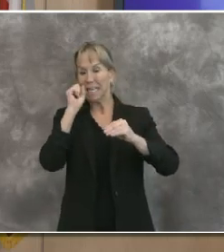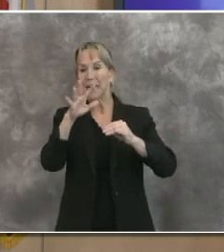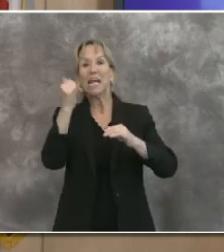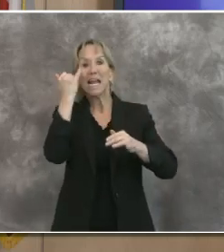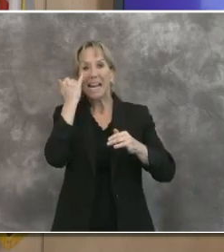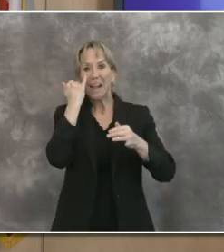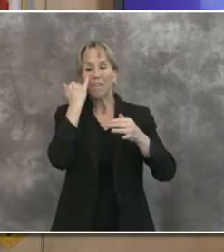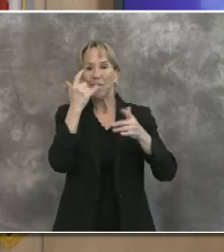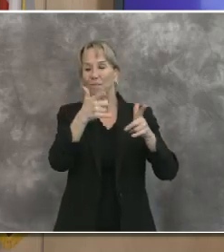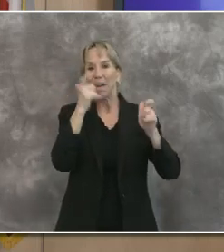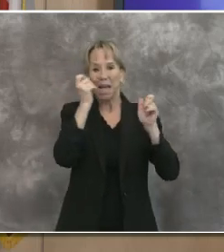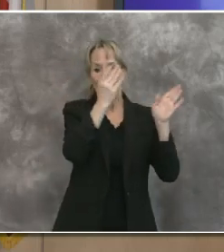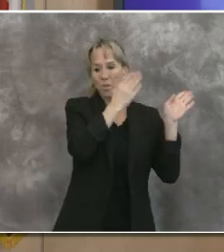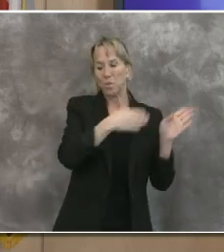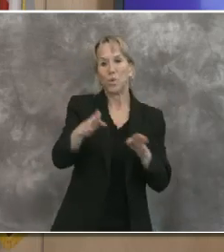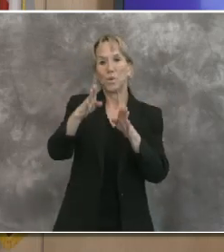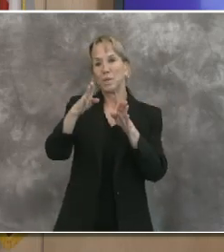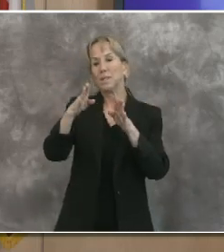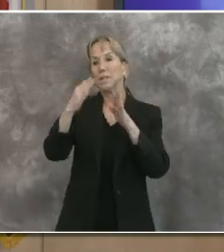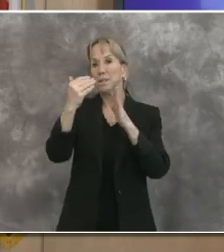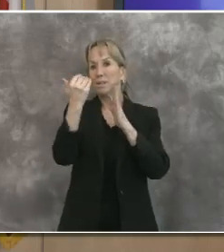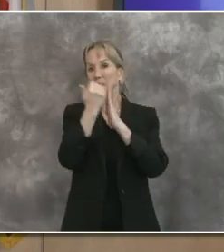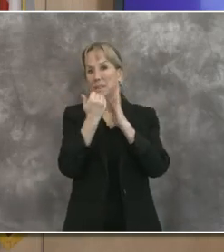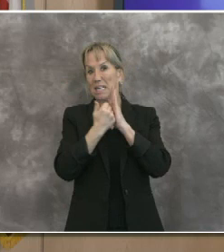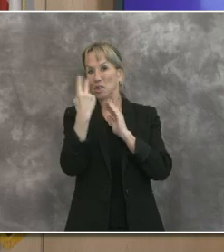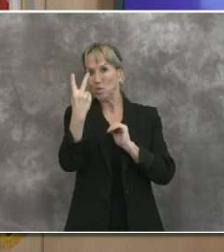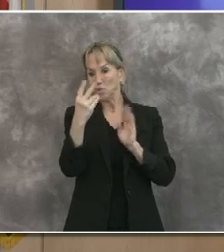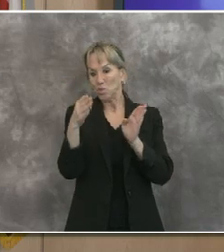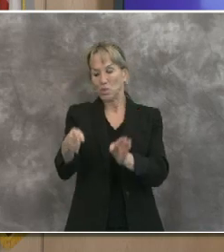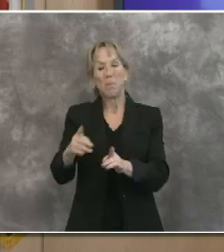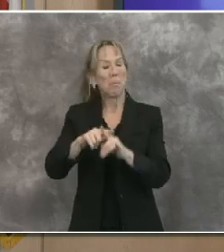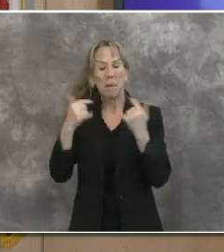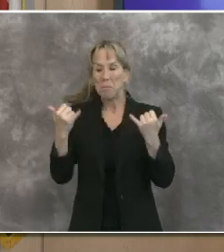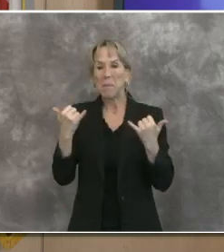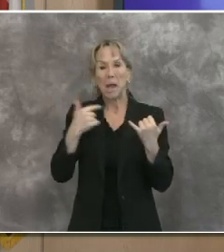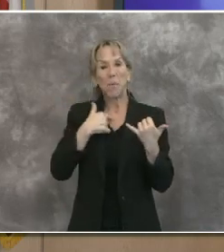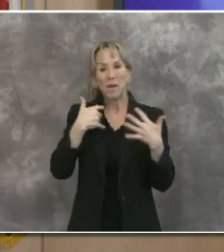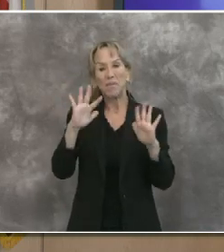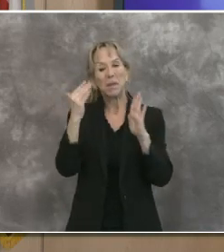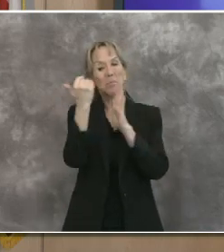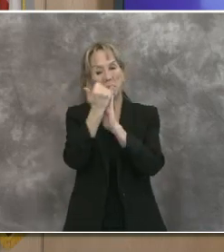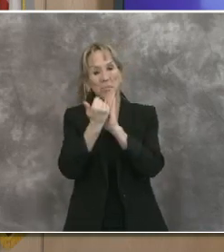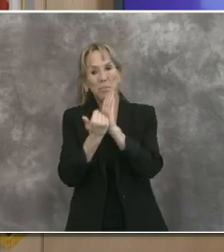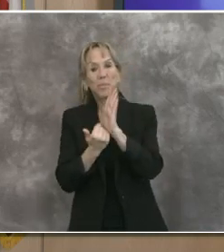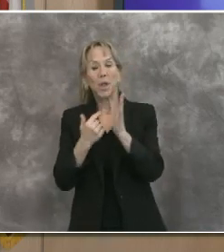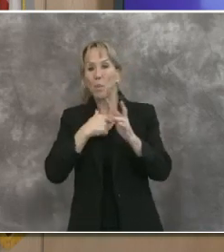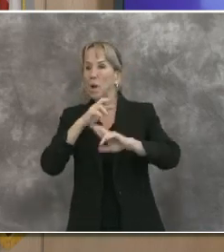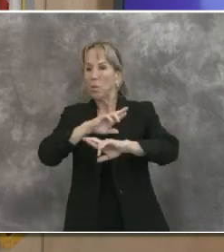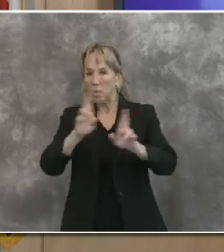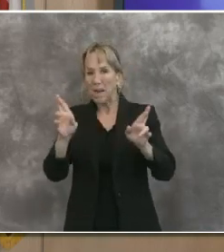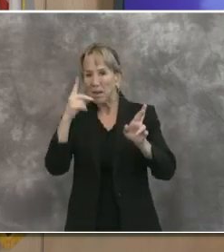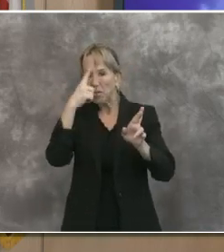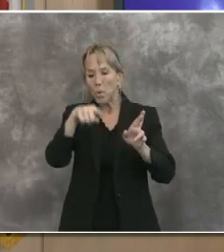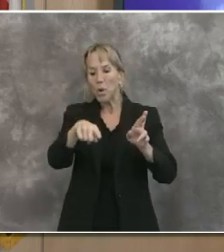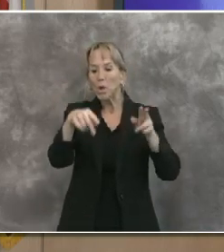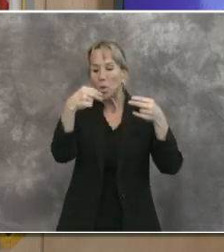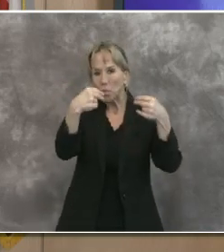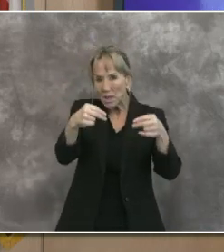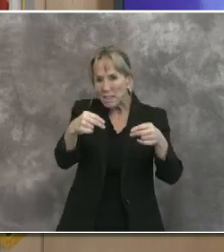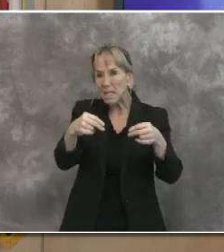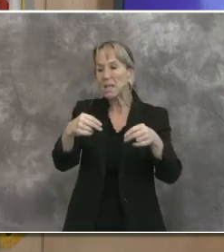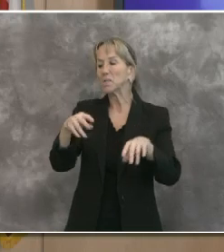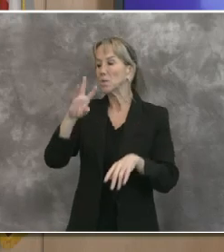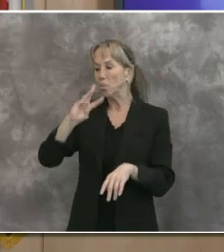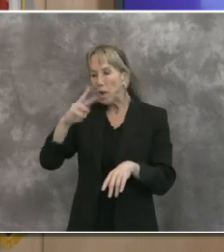into stage 2 than what was outlined today. We are cleared with where we are to move into the retail, the manufacturing, the warehouse, the